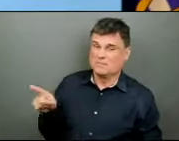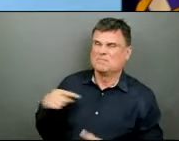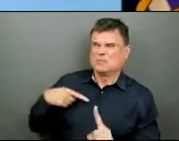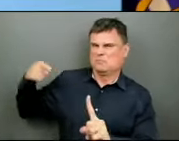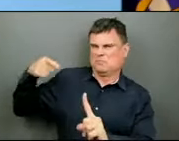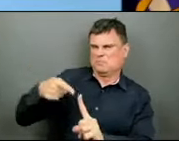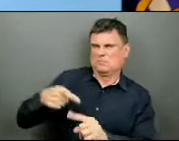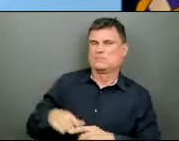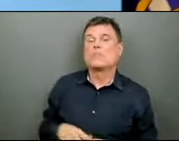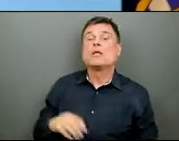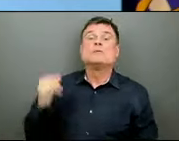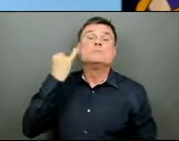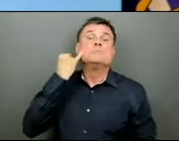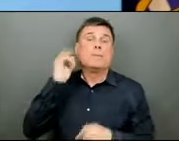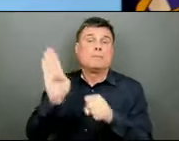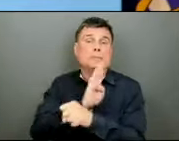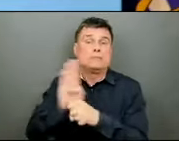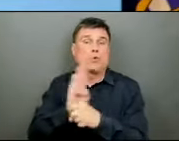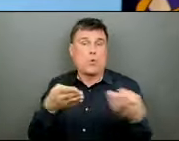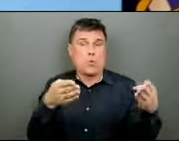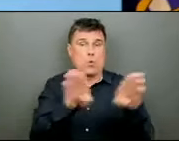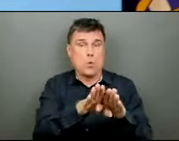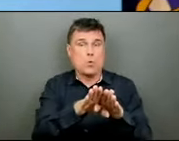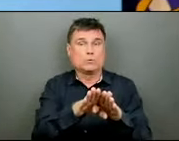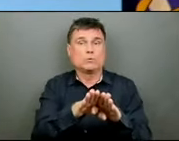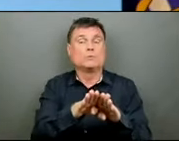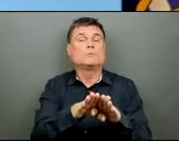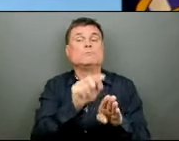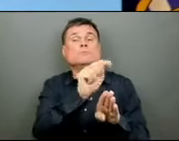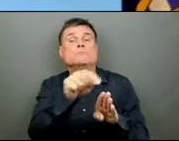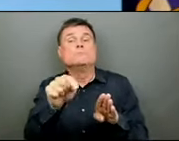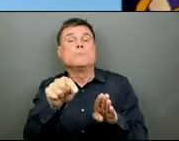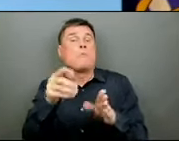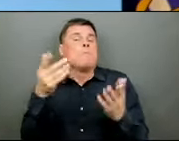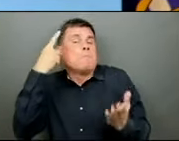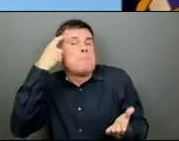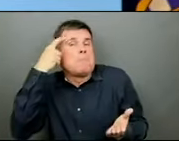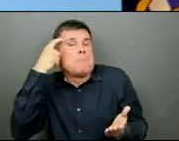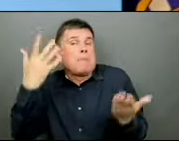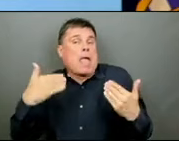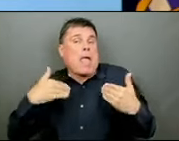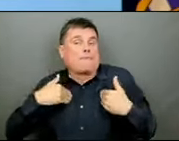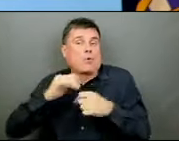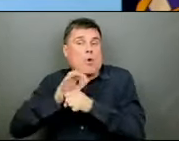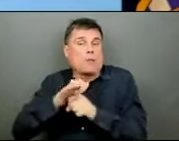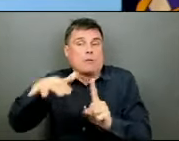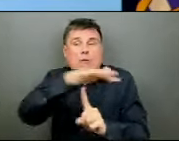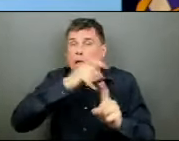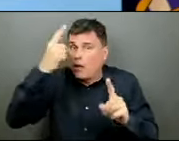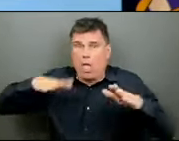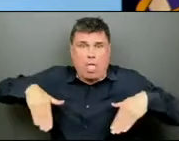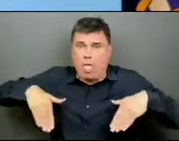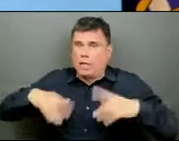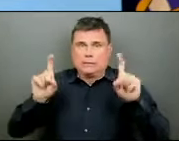a business because of an exposure. There's somebody there who has not tested positive for COVID or been asked to isolate.